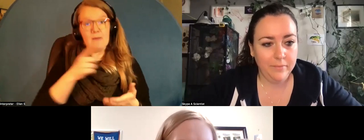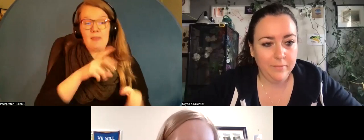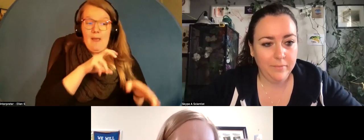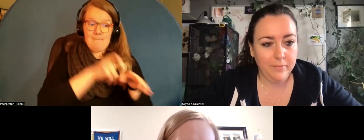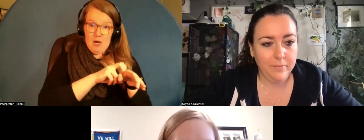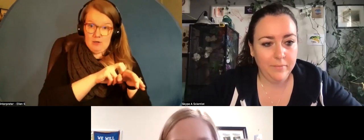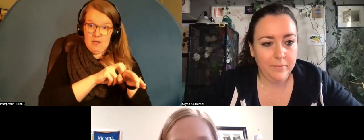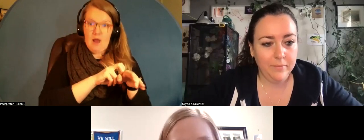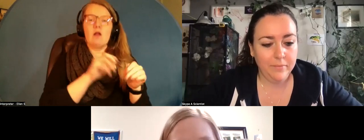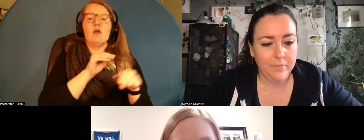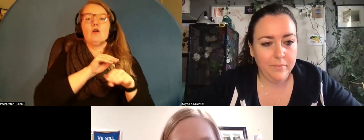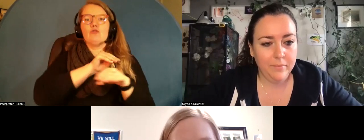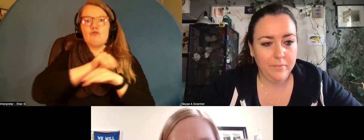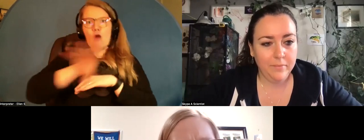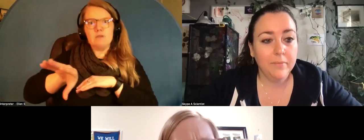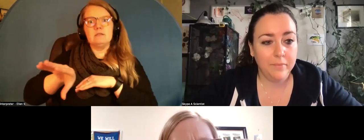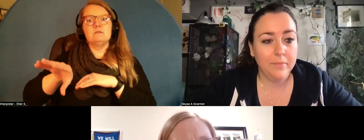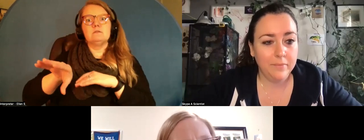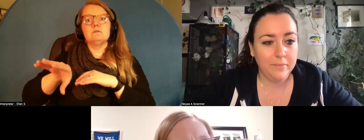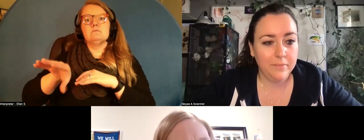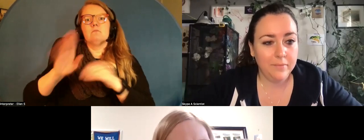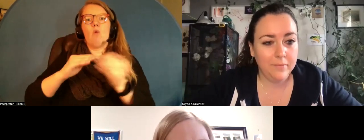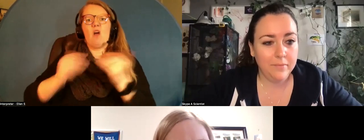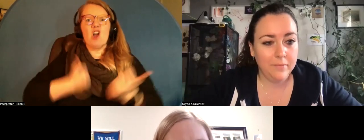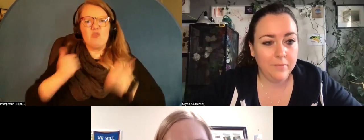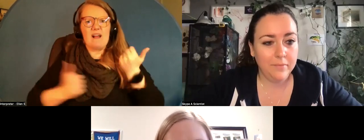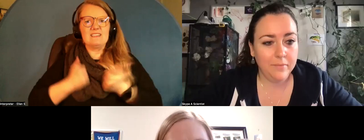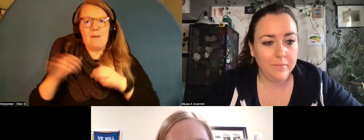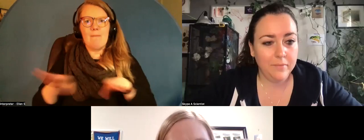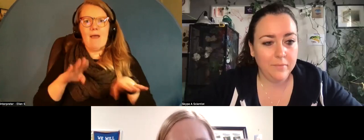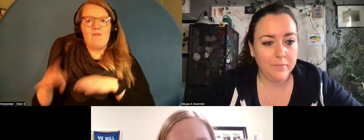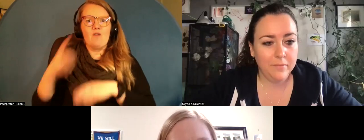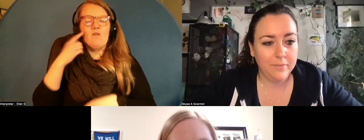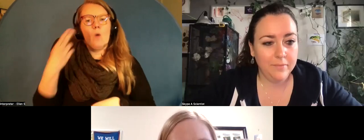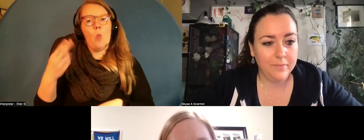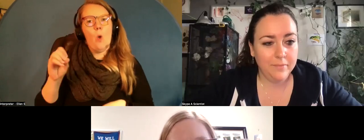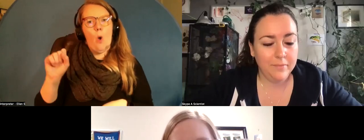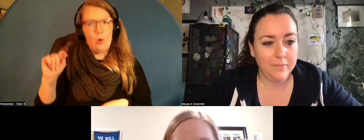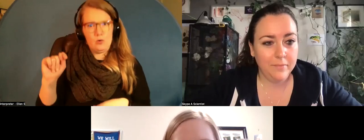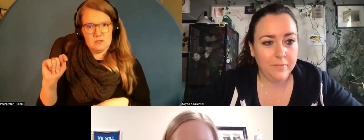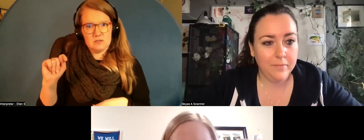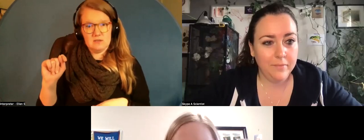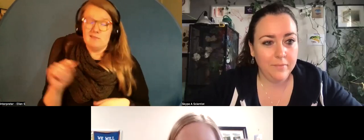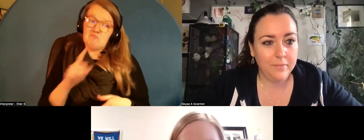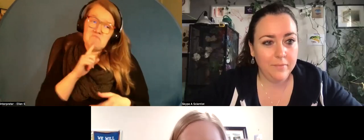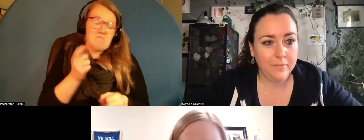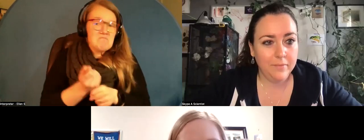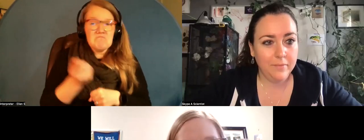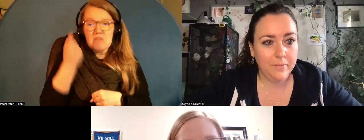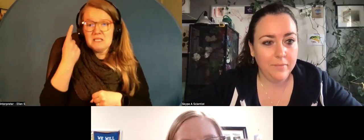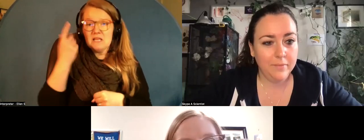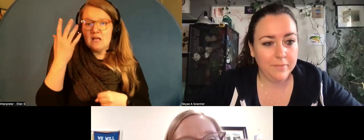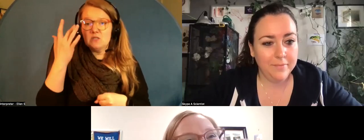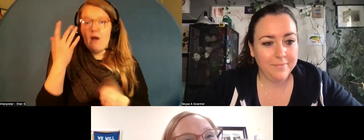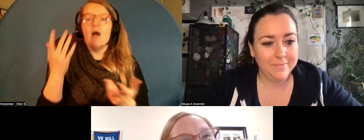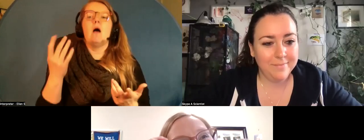some changes in host behavior. And it shouldn't really be surprising because in the natural environment, if we remove humans